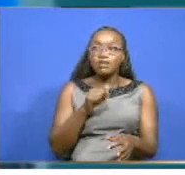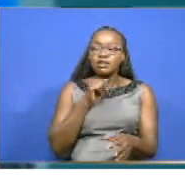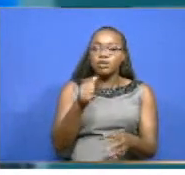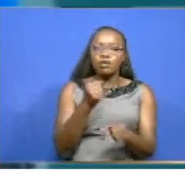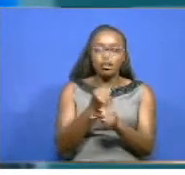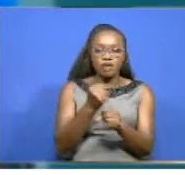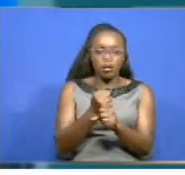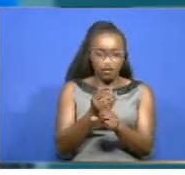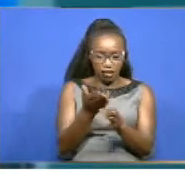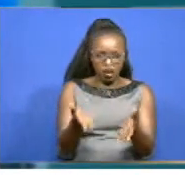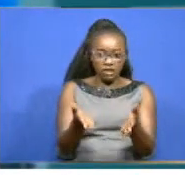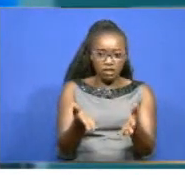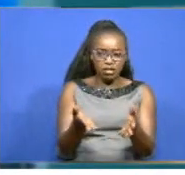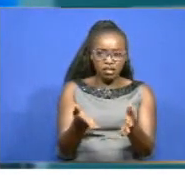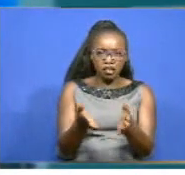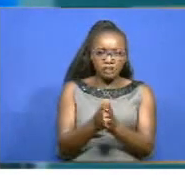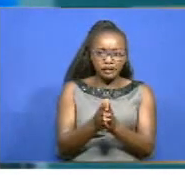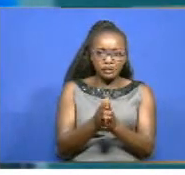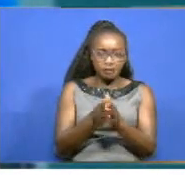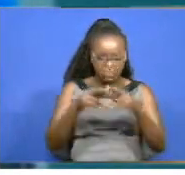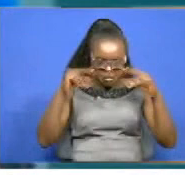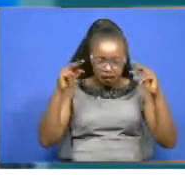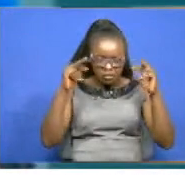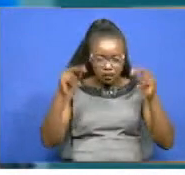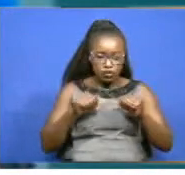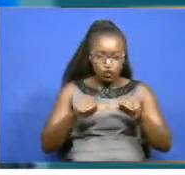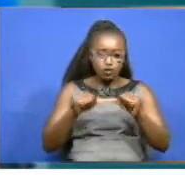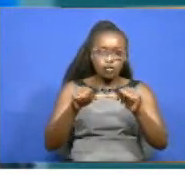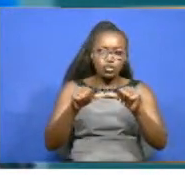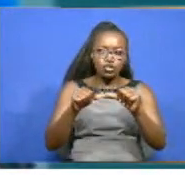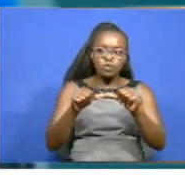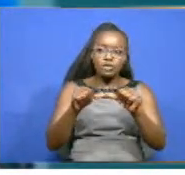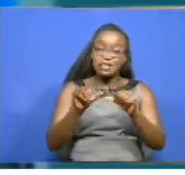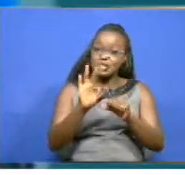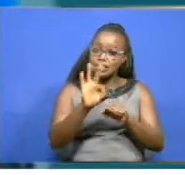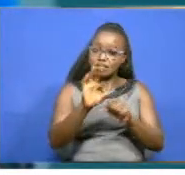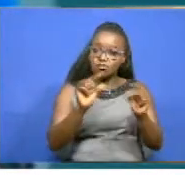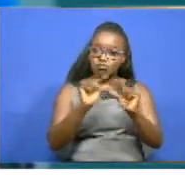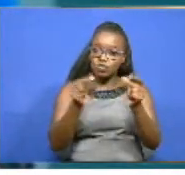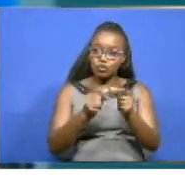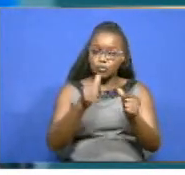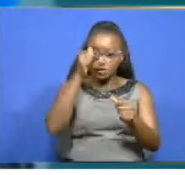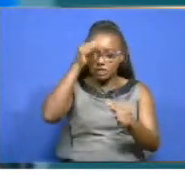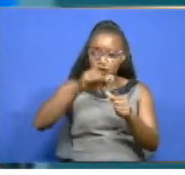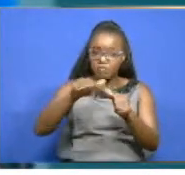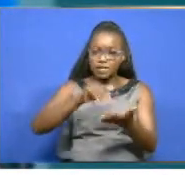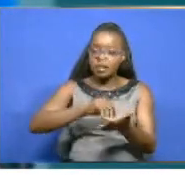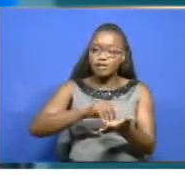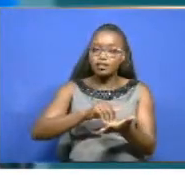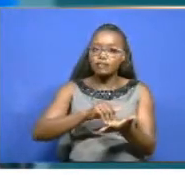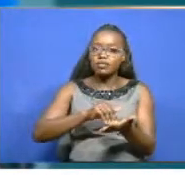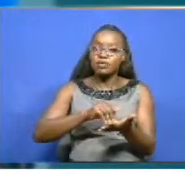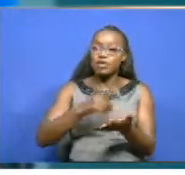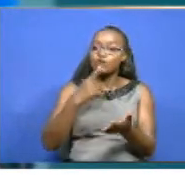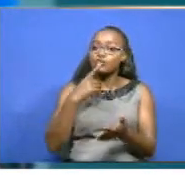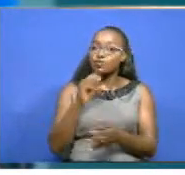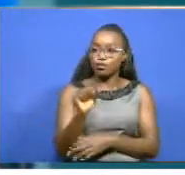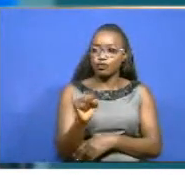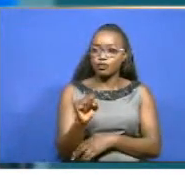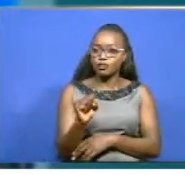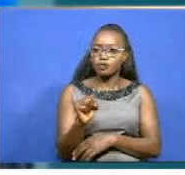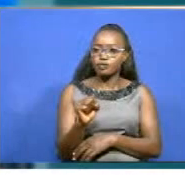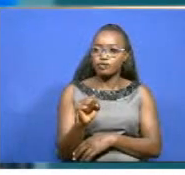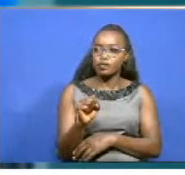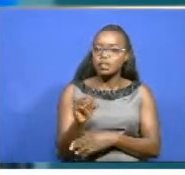that. Banditry will continue. The three categories, remember again, I want to return back. Mm-hmm. So